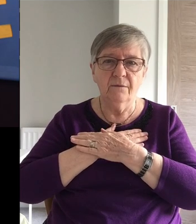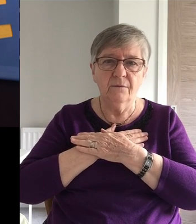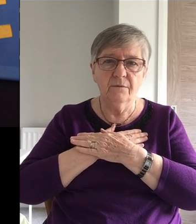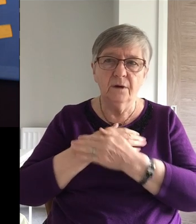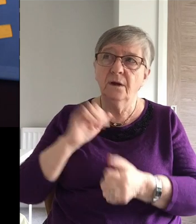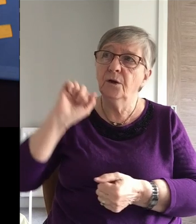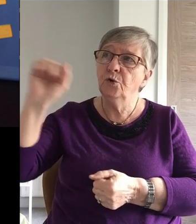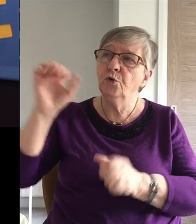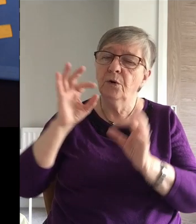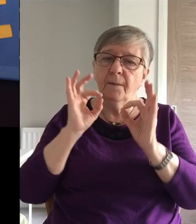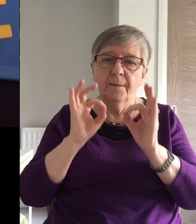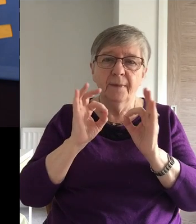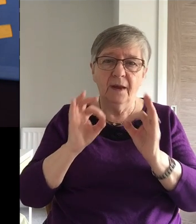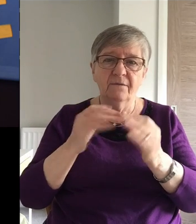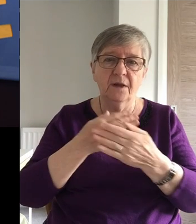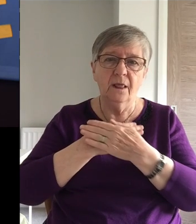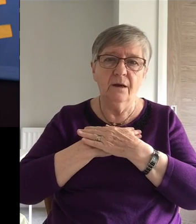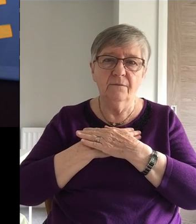your perfect love.